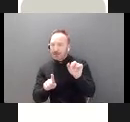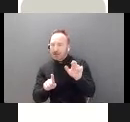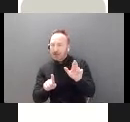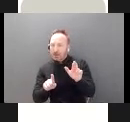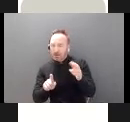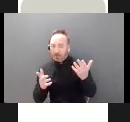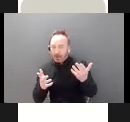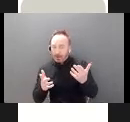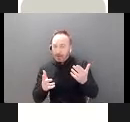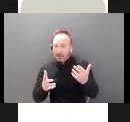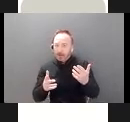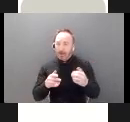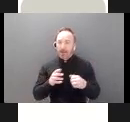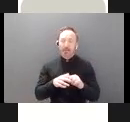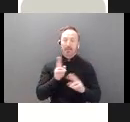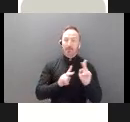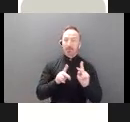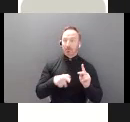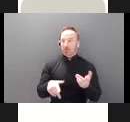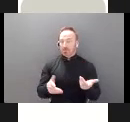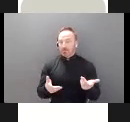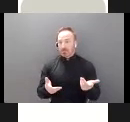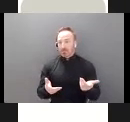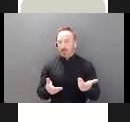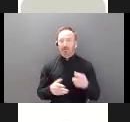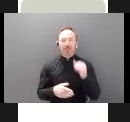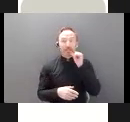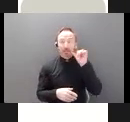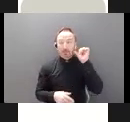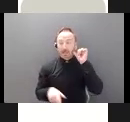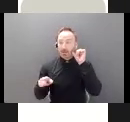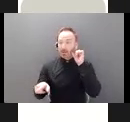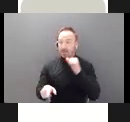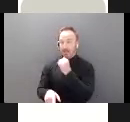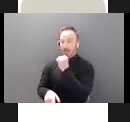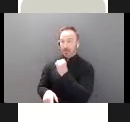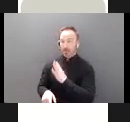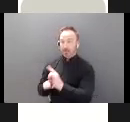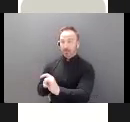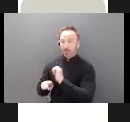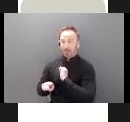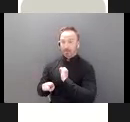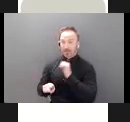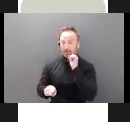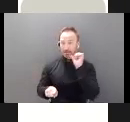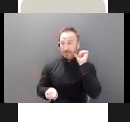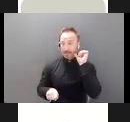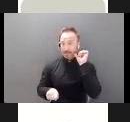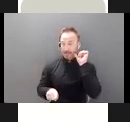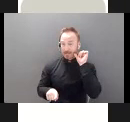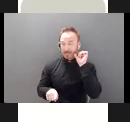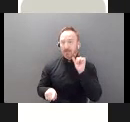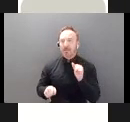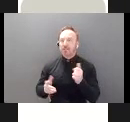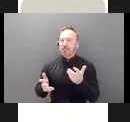And when people want to be heard, right? When people, and in this case yesterday, when the woman called me, she wants a chance for her family